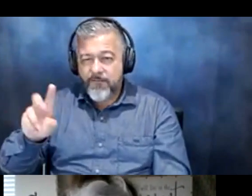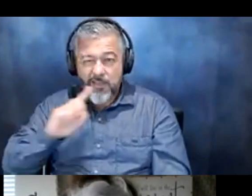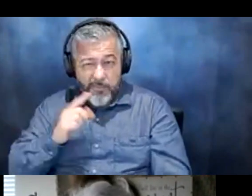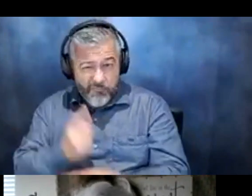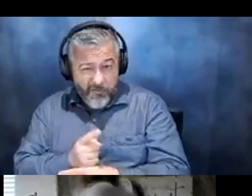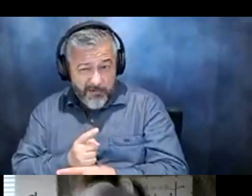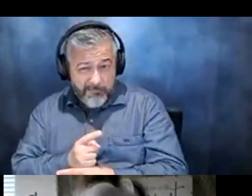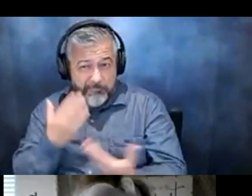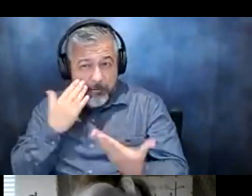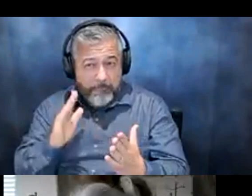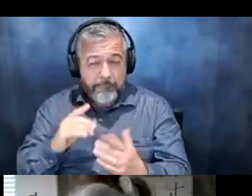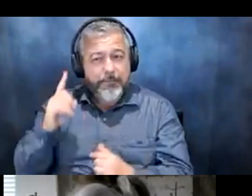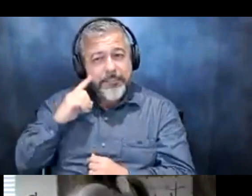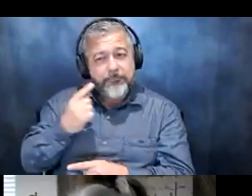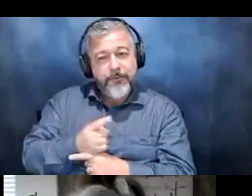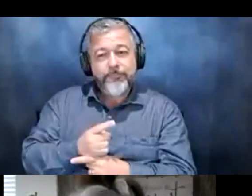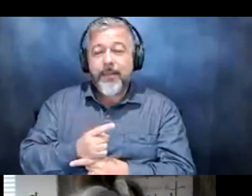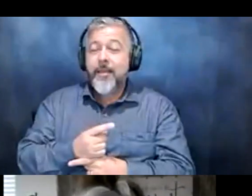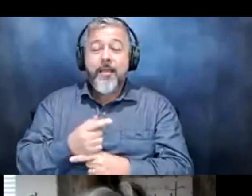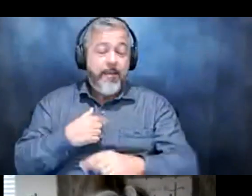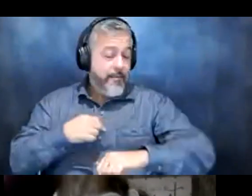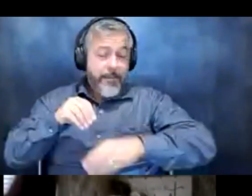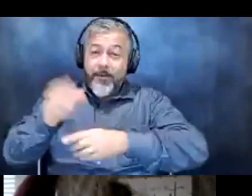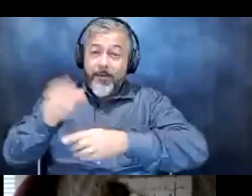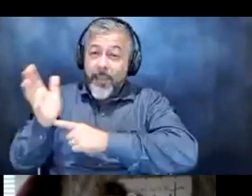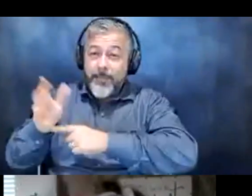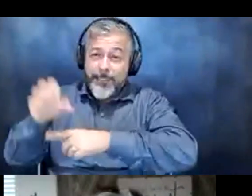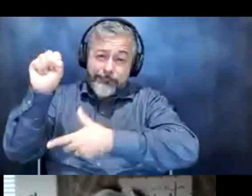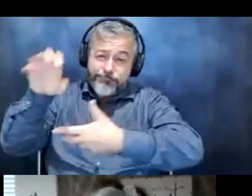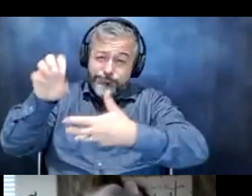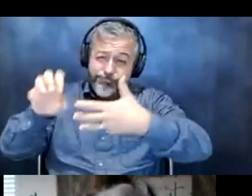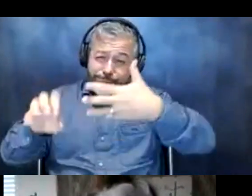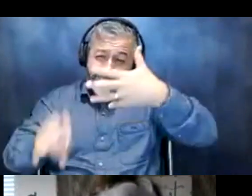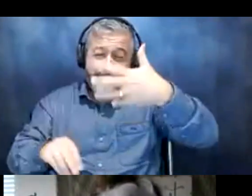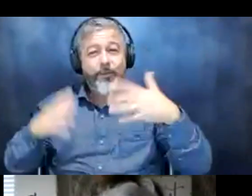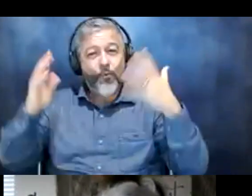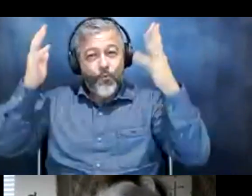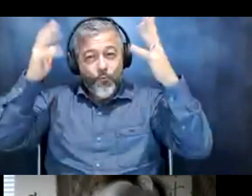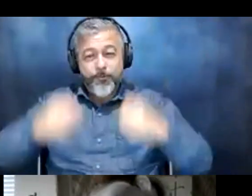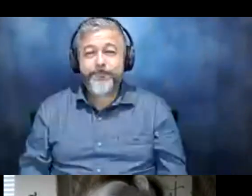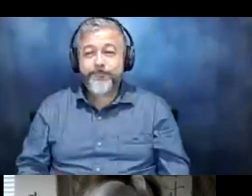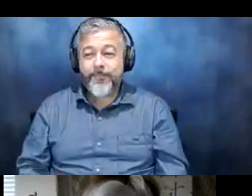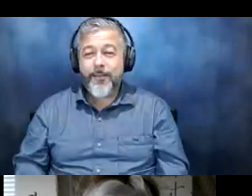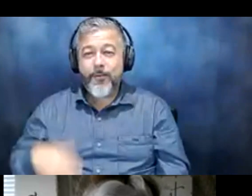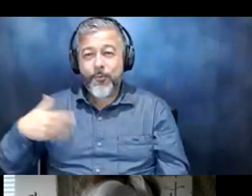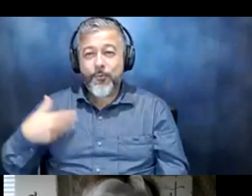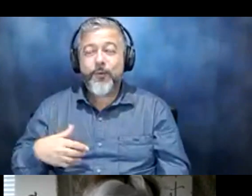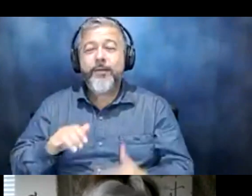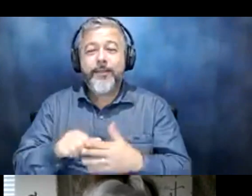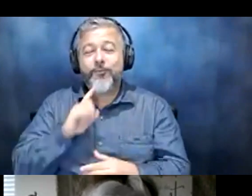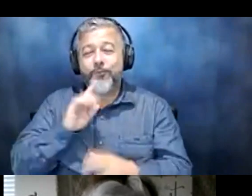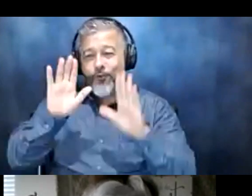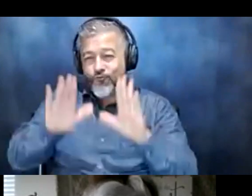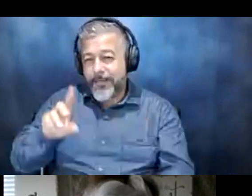Woo. All right. I got it all in 5 minutes or less. Woo woo. So that was really great, Debbie, and